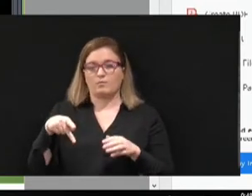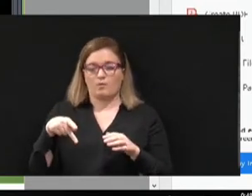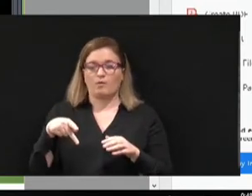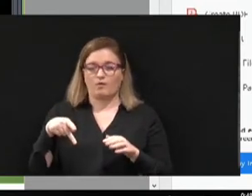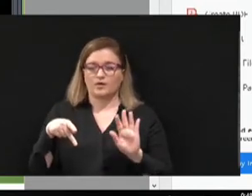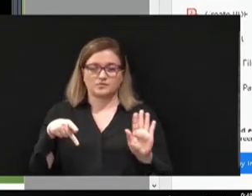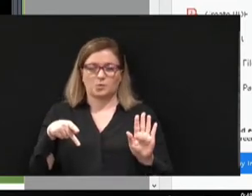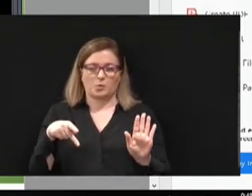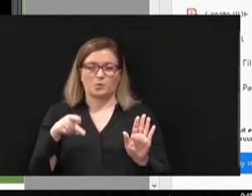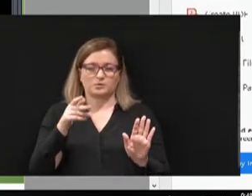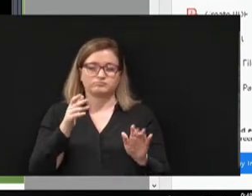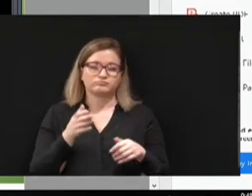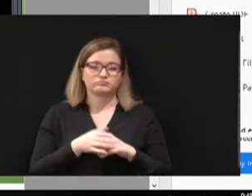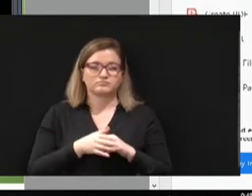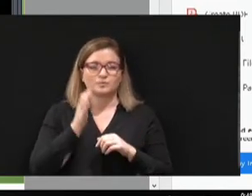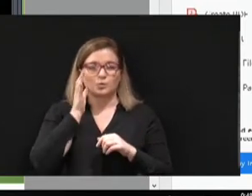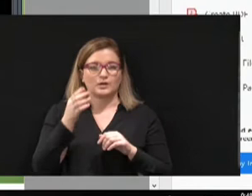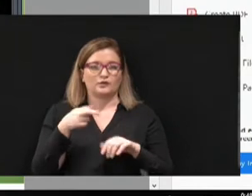But